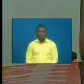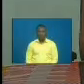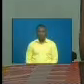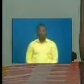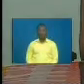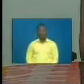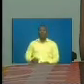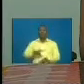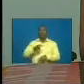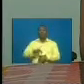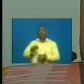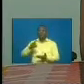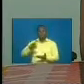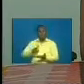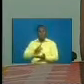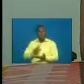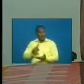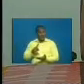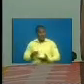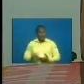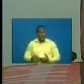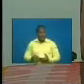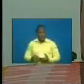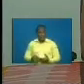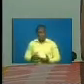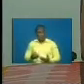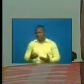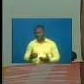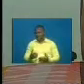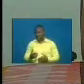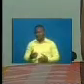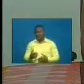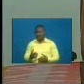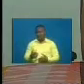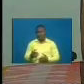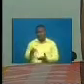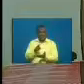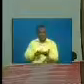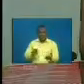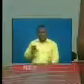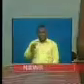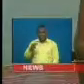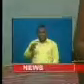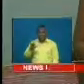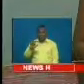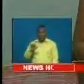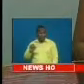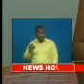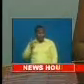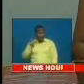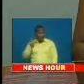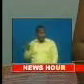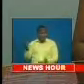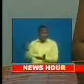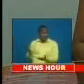The National Dance Company, the National Symphony Orchestra, and the University of Ohio will be presenting DIEMA, the